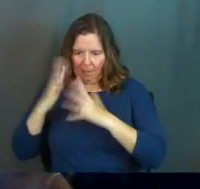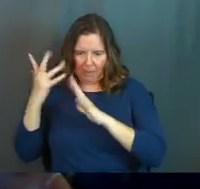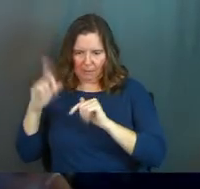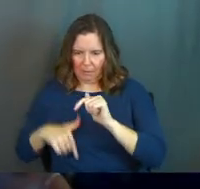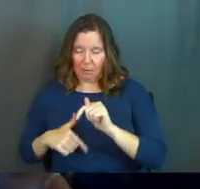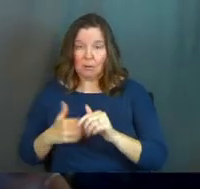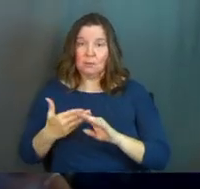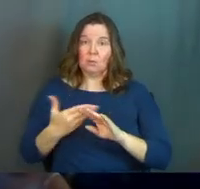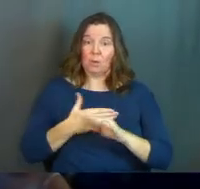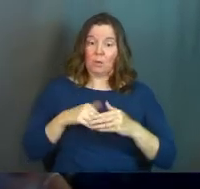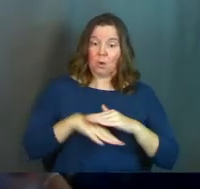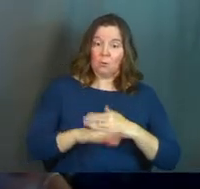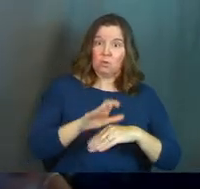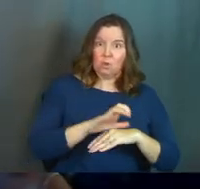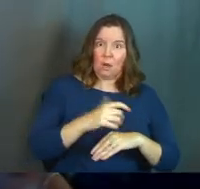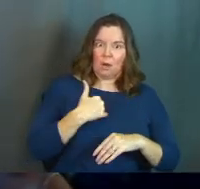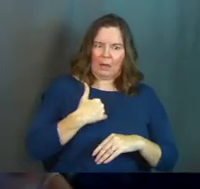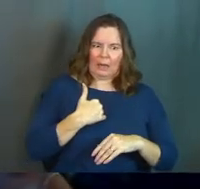church,